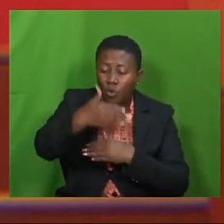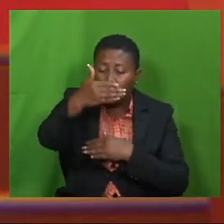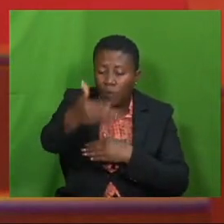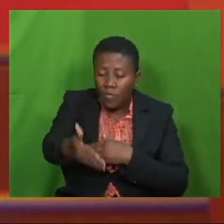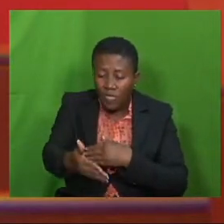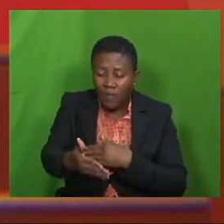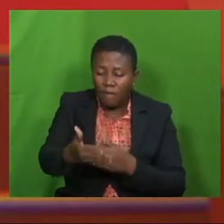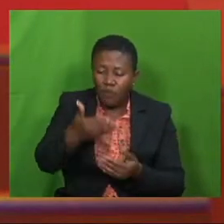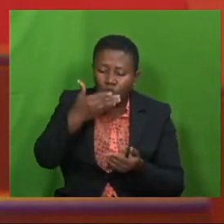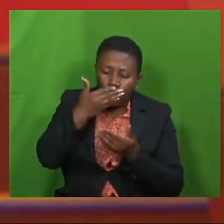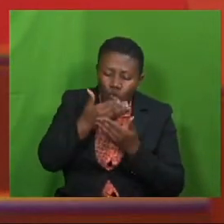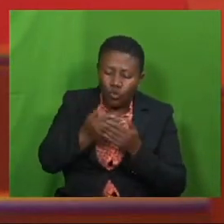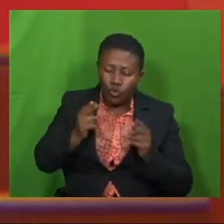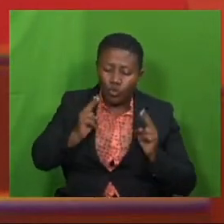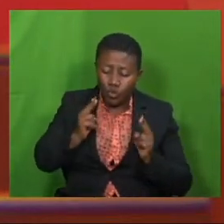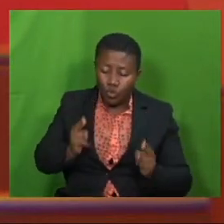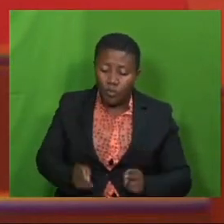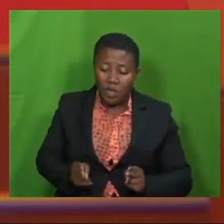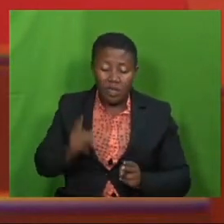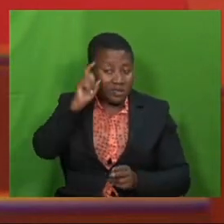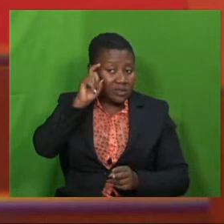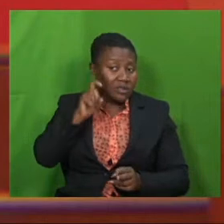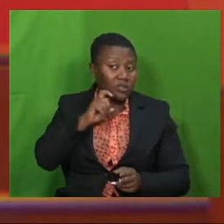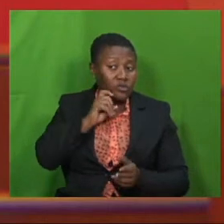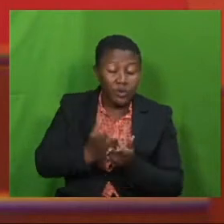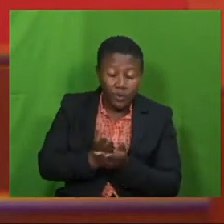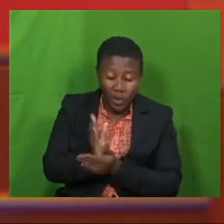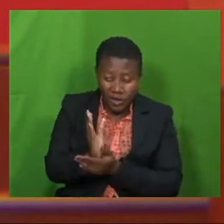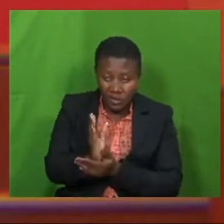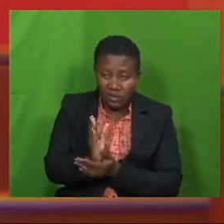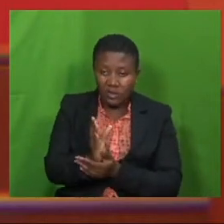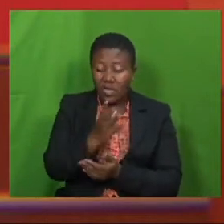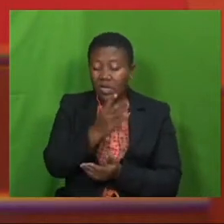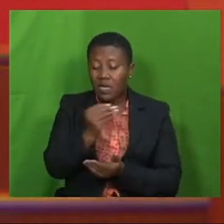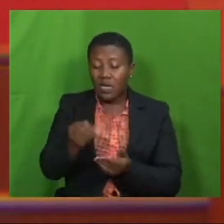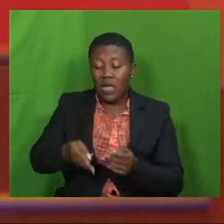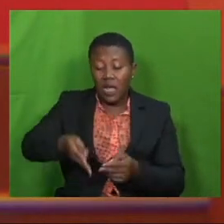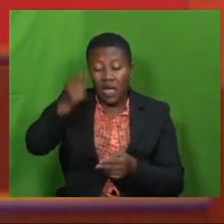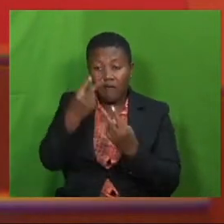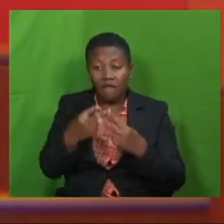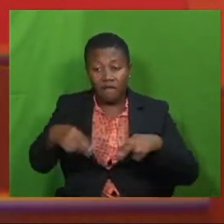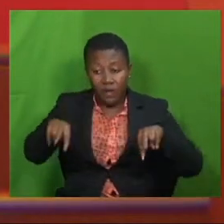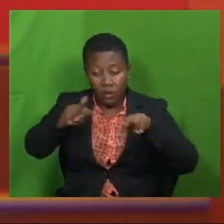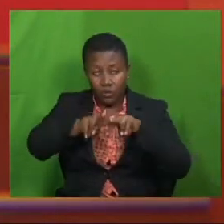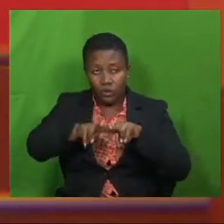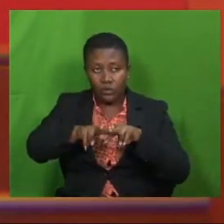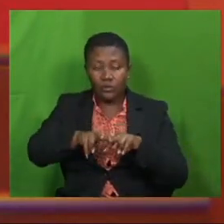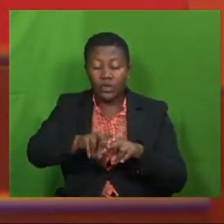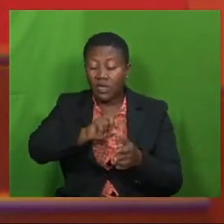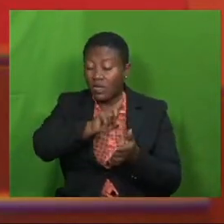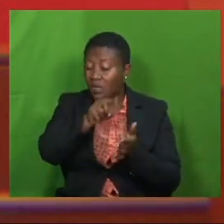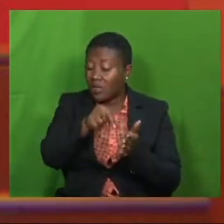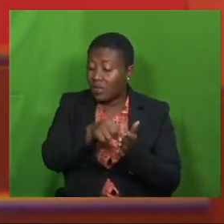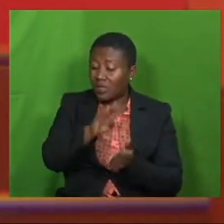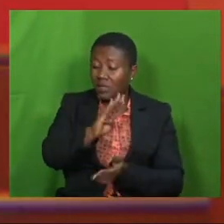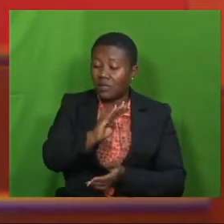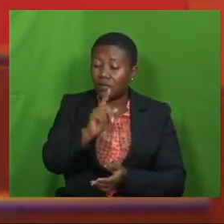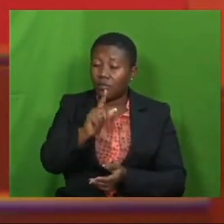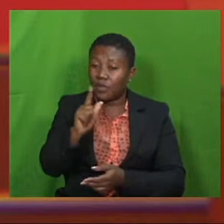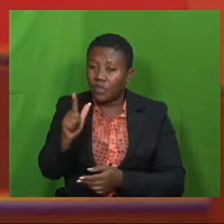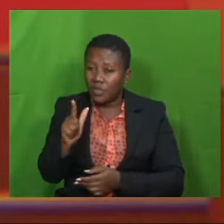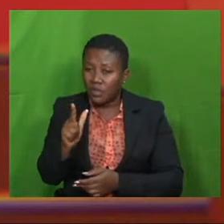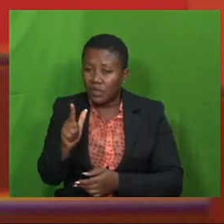sexual rights and Ghanaian family values. This bill